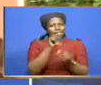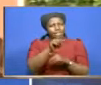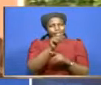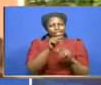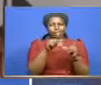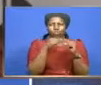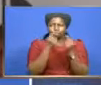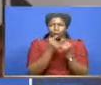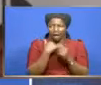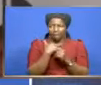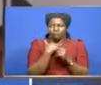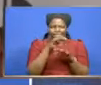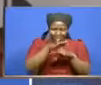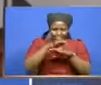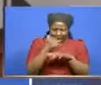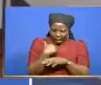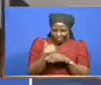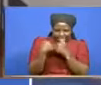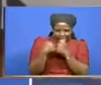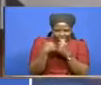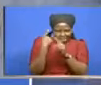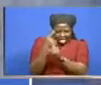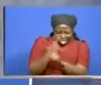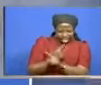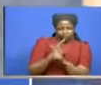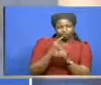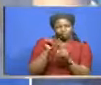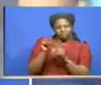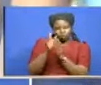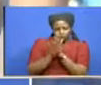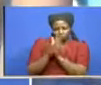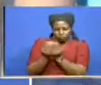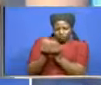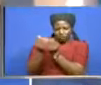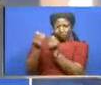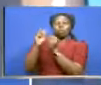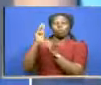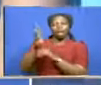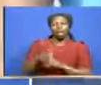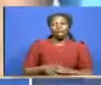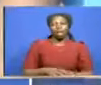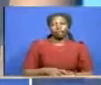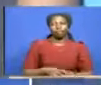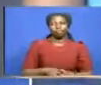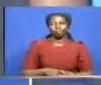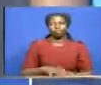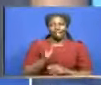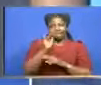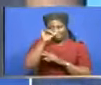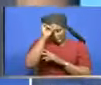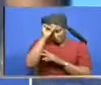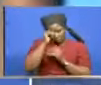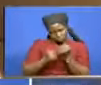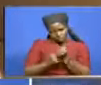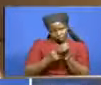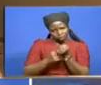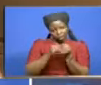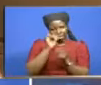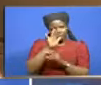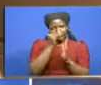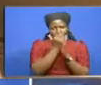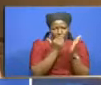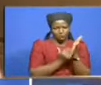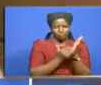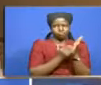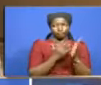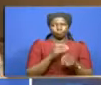ni natibu. Going forward, they are appealing to the government to support their venture through the Kenya Youth Enterprise Development Authority.